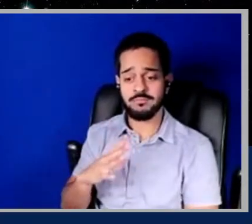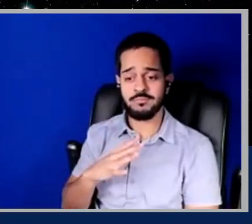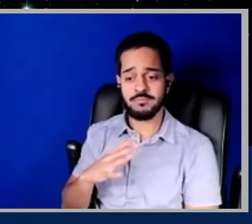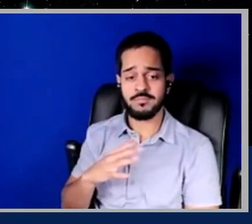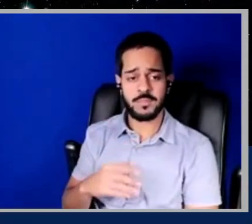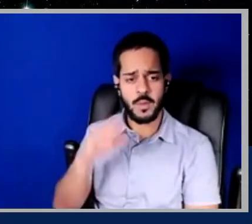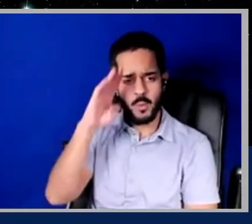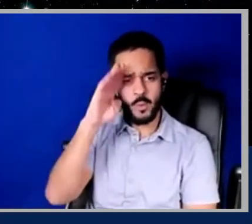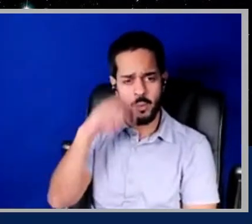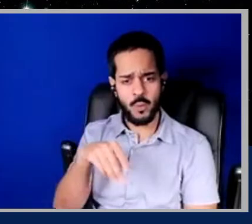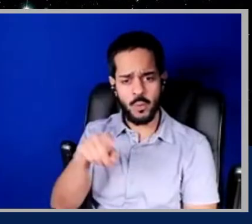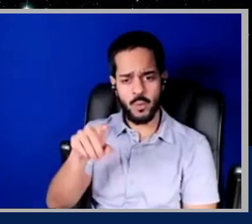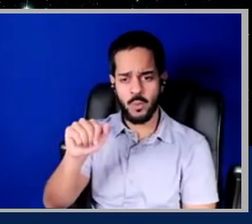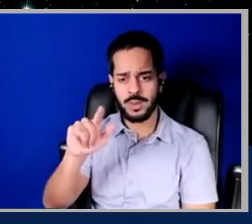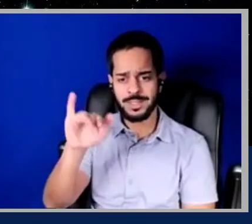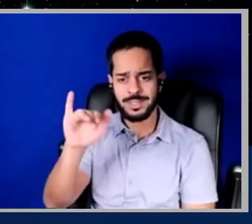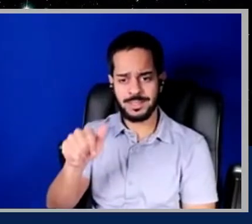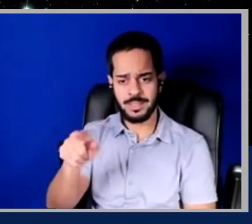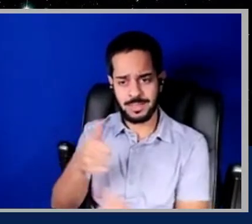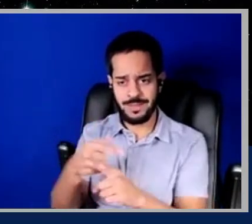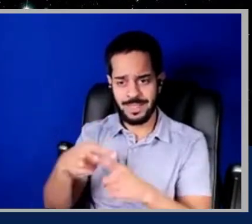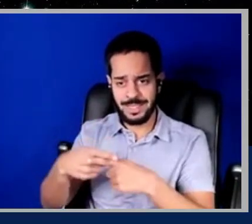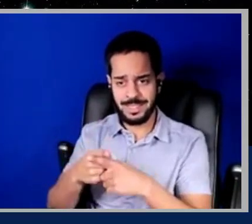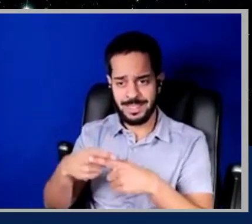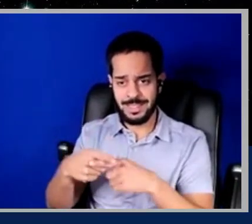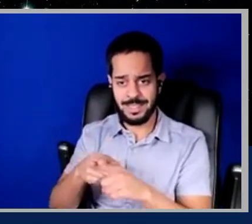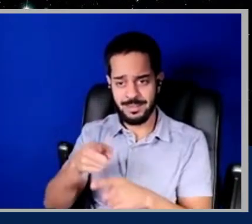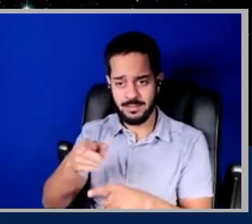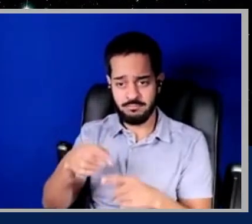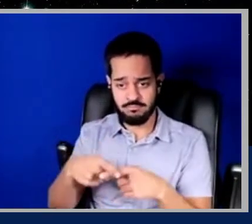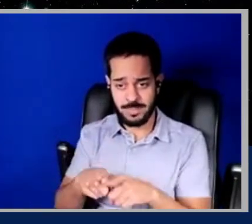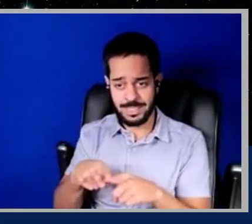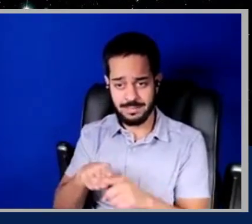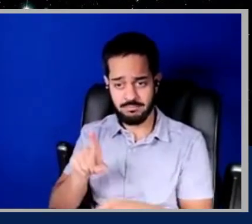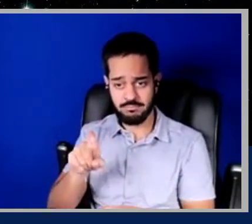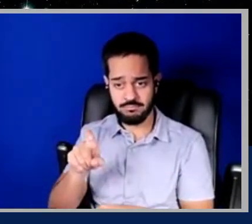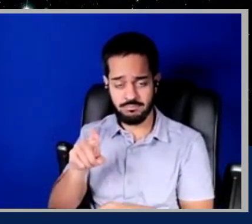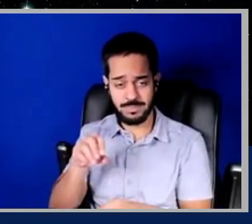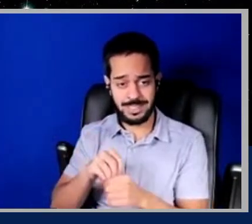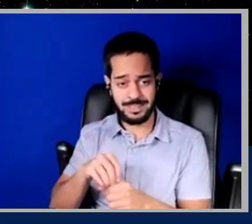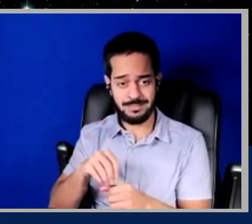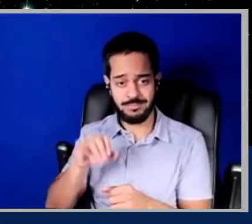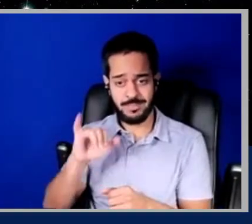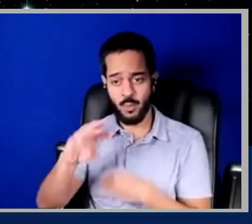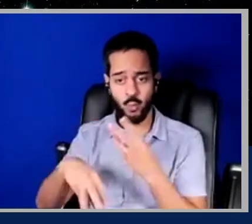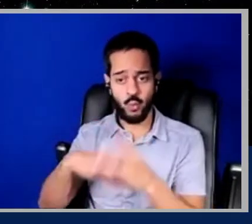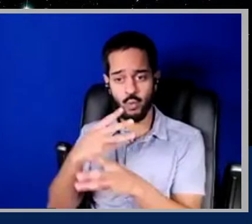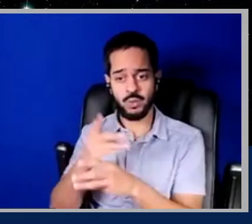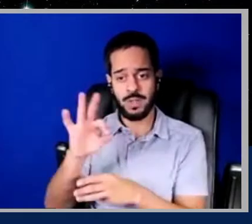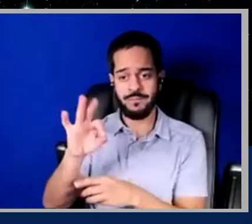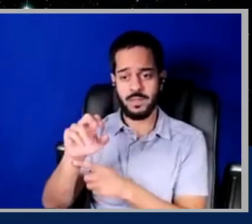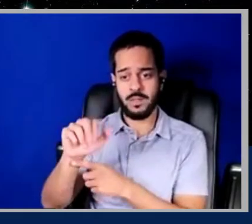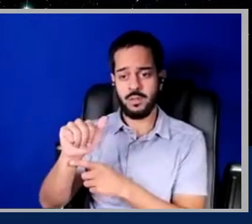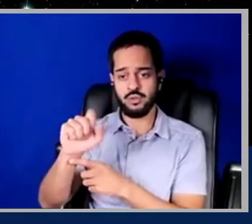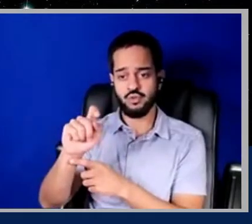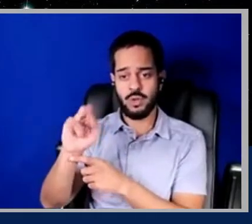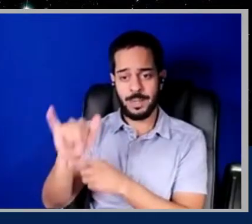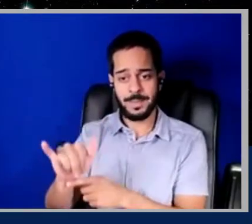also knit. Have you done knitting in the realm of astronomy or data